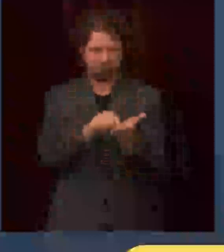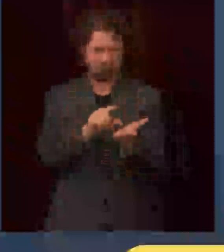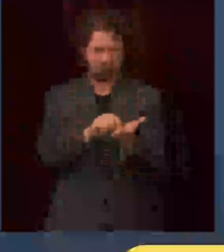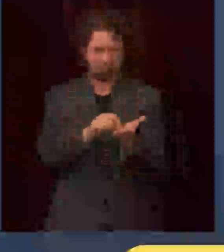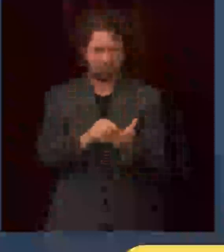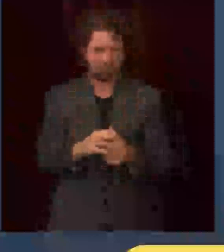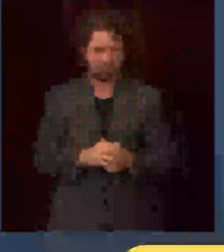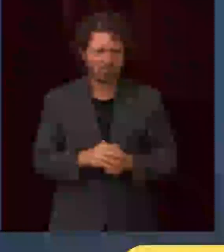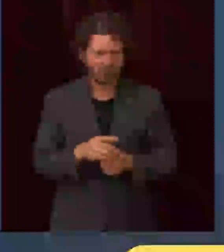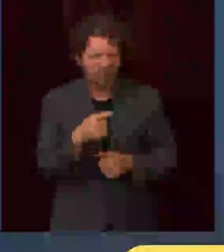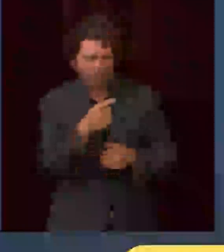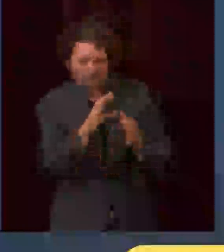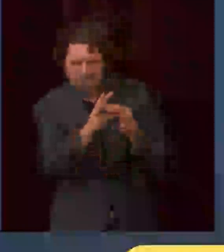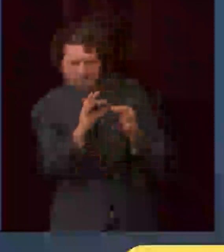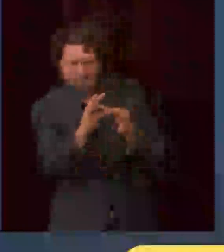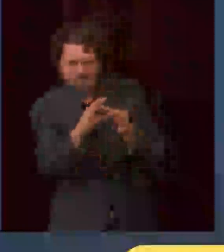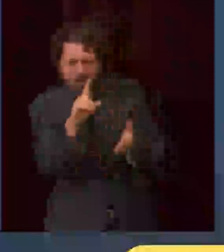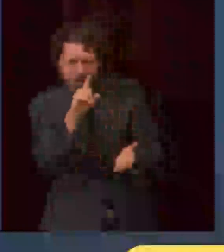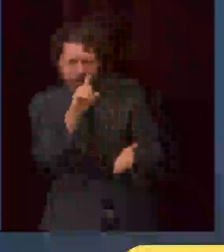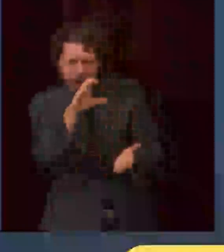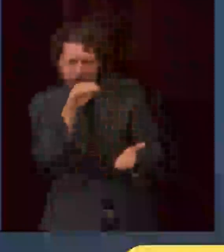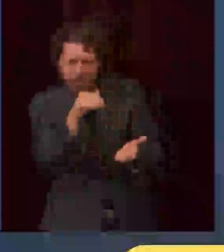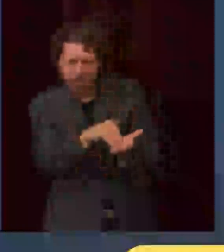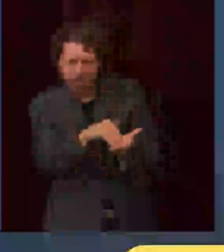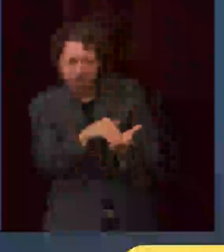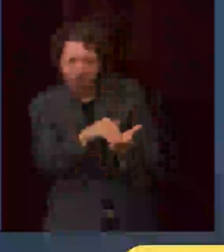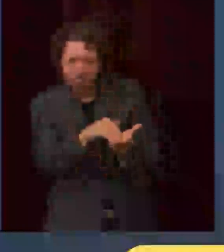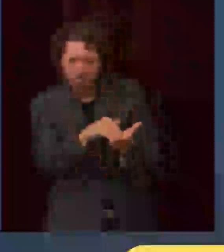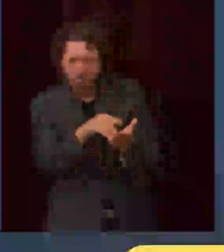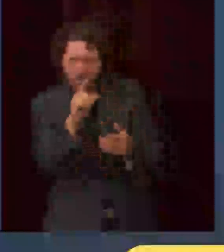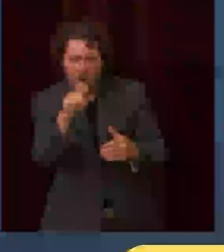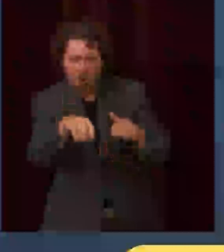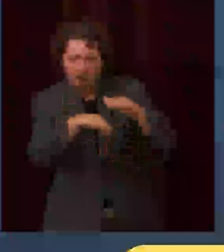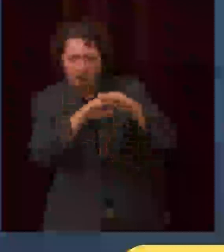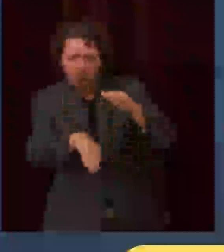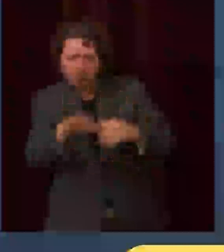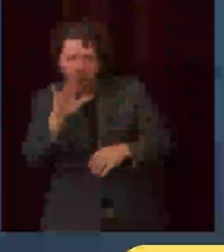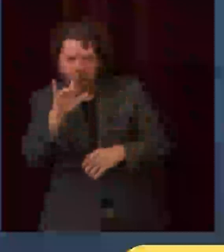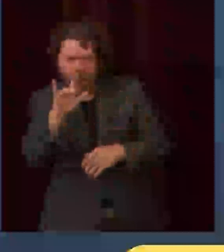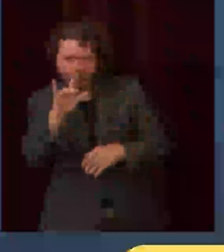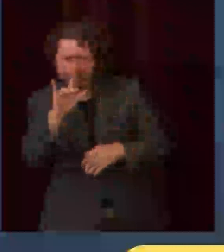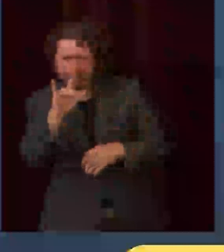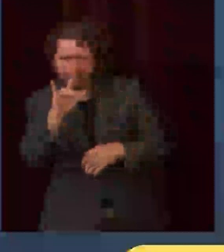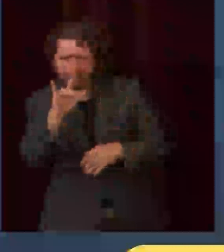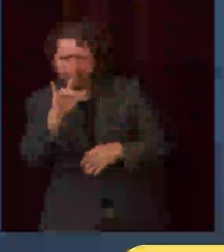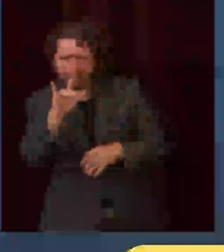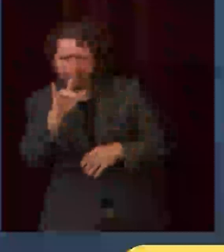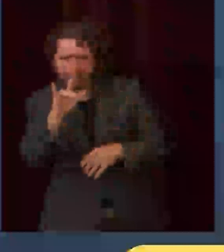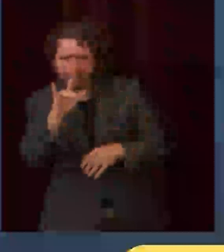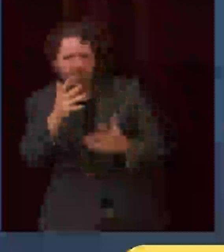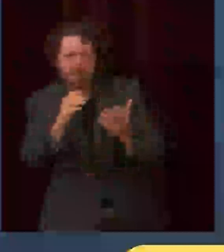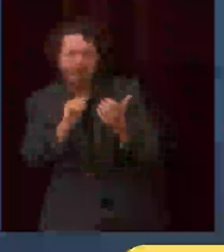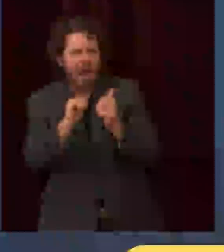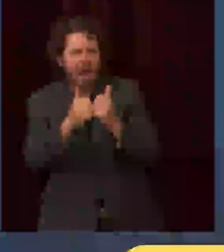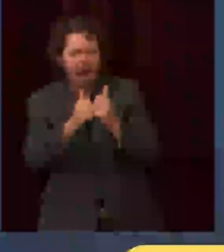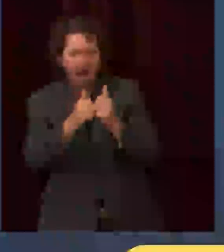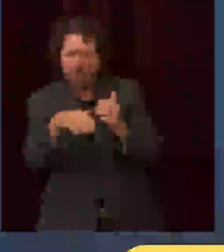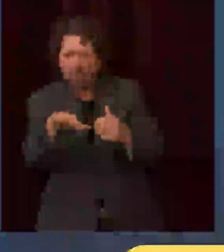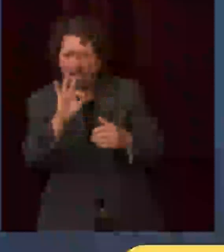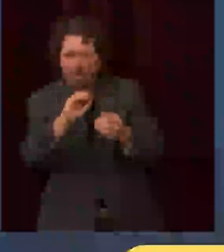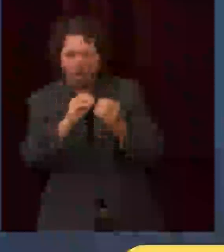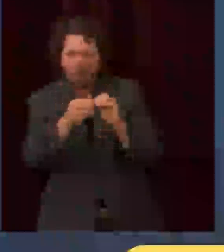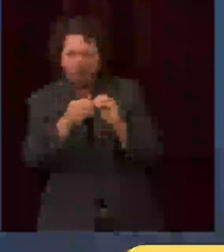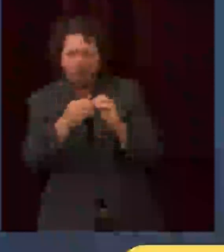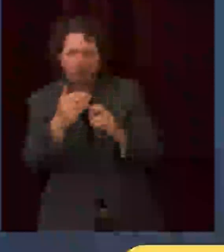fewer infections in that 2-week time frame per 100,000 in a county. Why was that lower number good then and the higher number